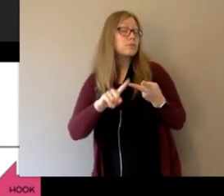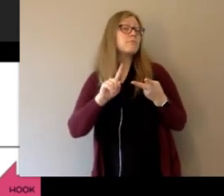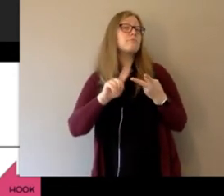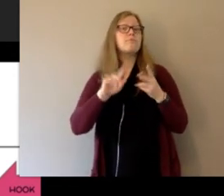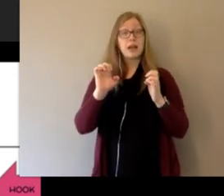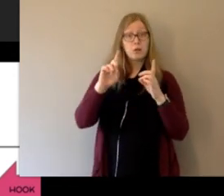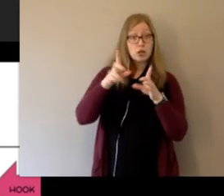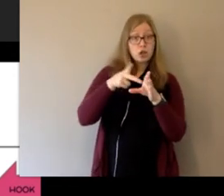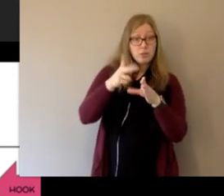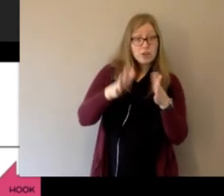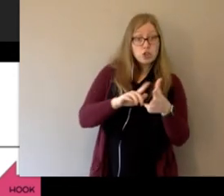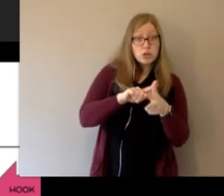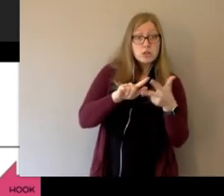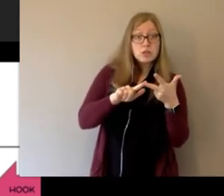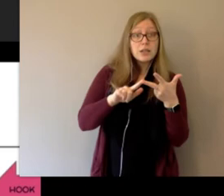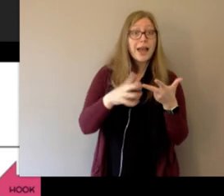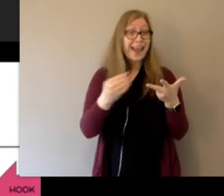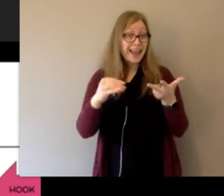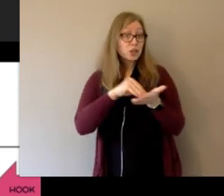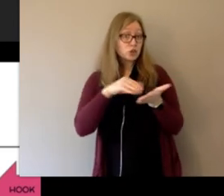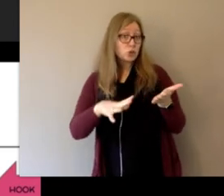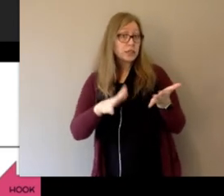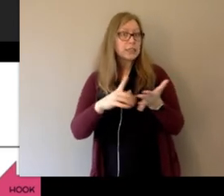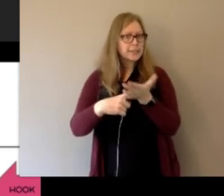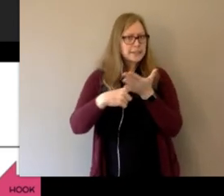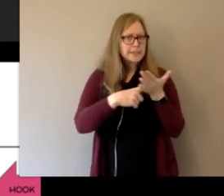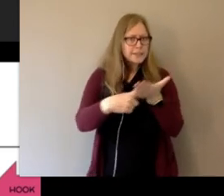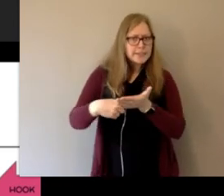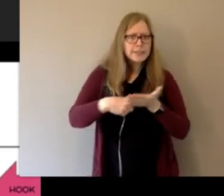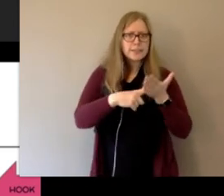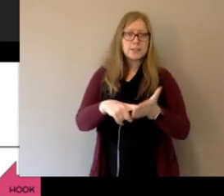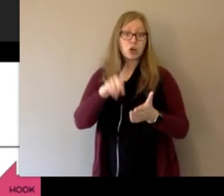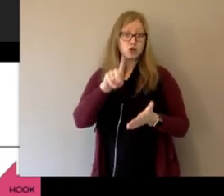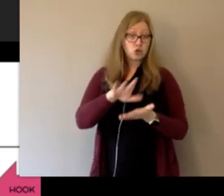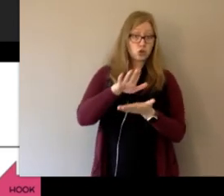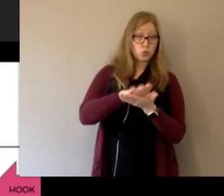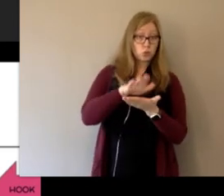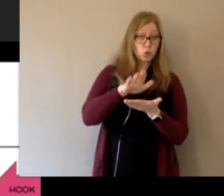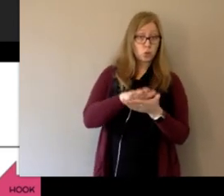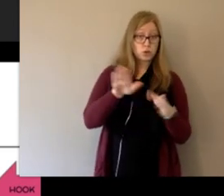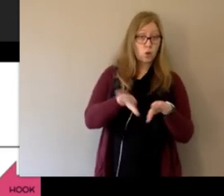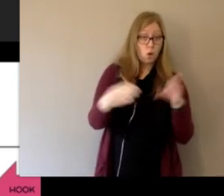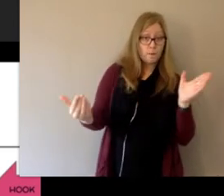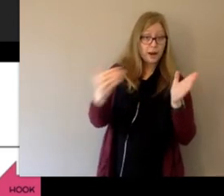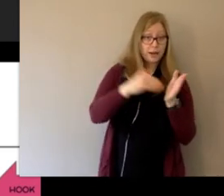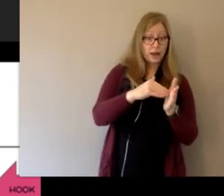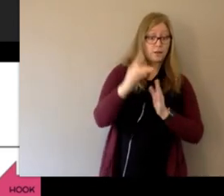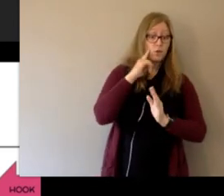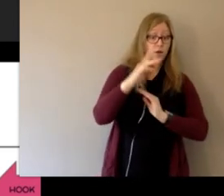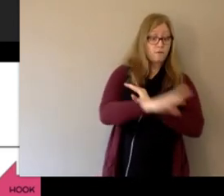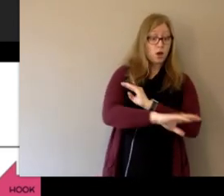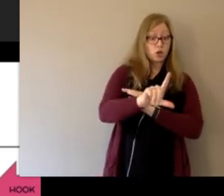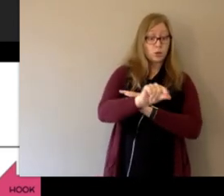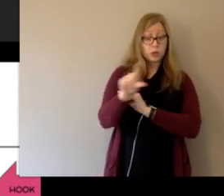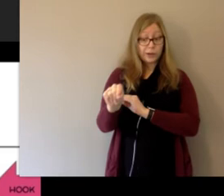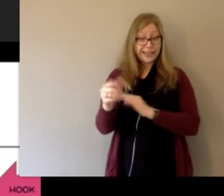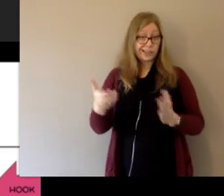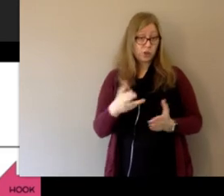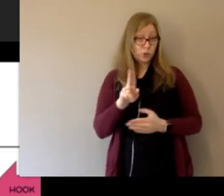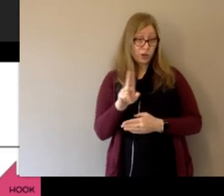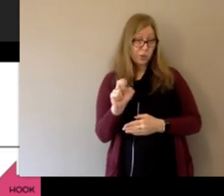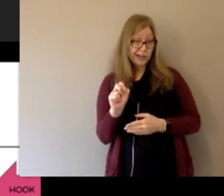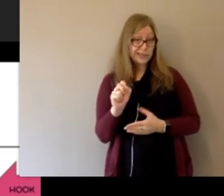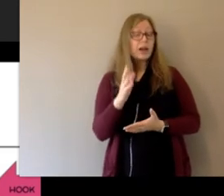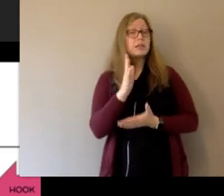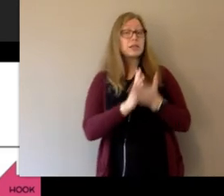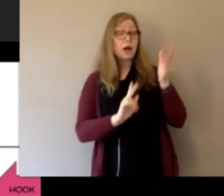and students alike have debated whether or not U.S. schools should reopen in fall 2020. Some advise that U.S. schools